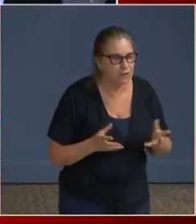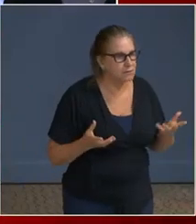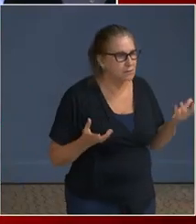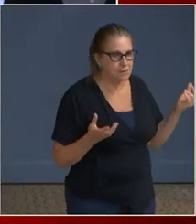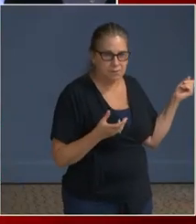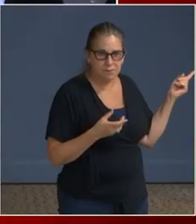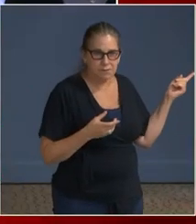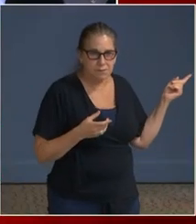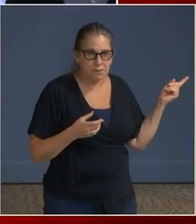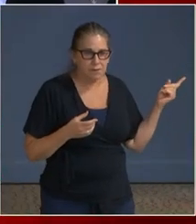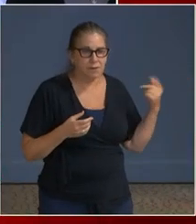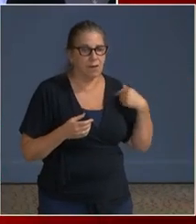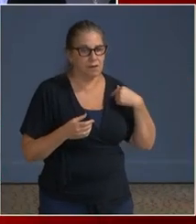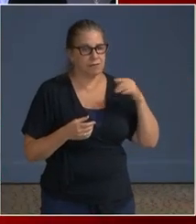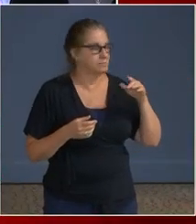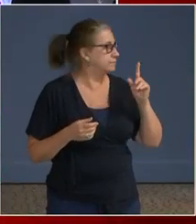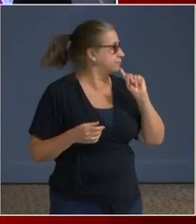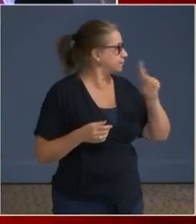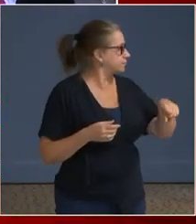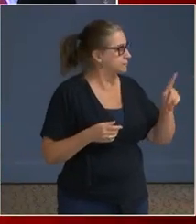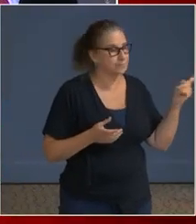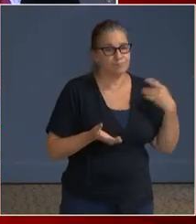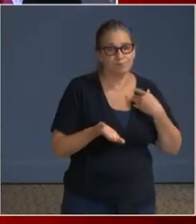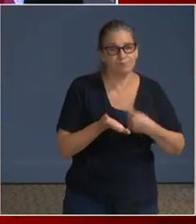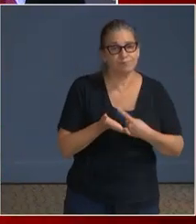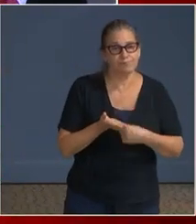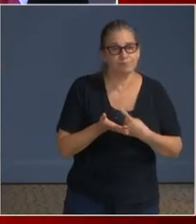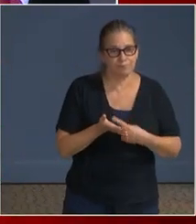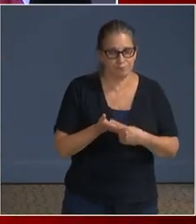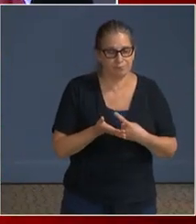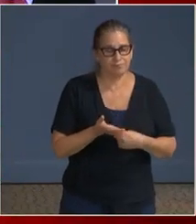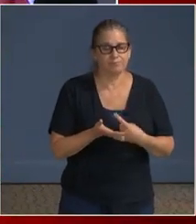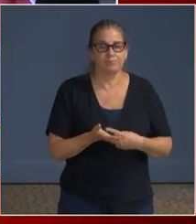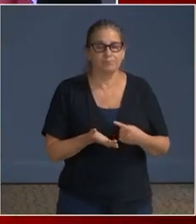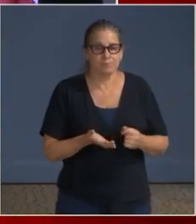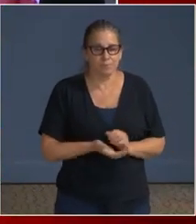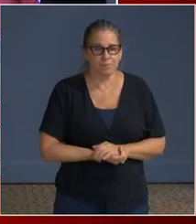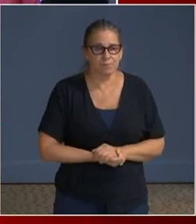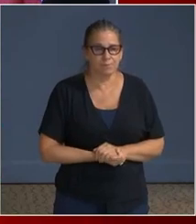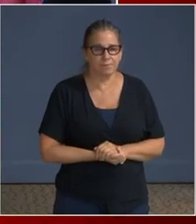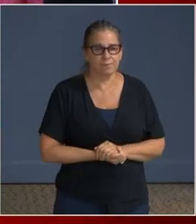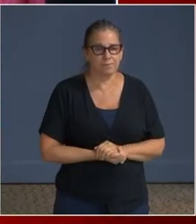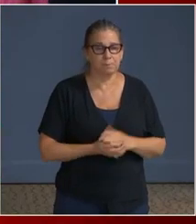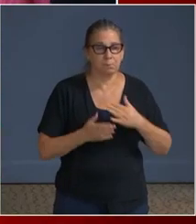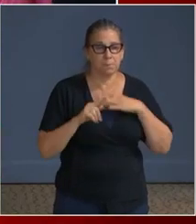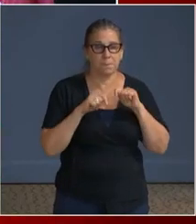when we talk about this type of thing, I just remarked to my team upstairs that I've been